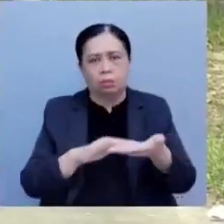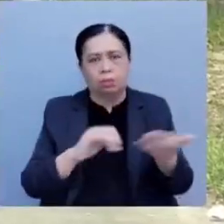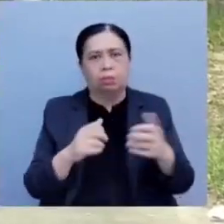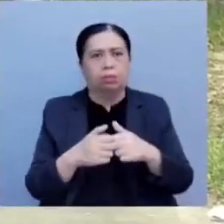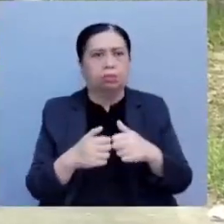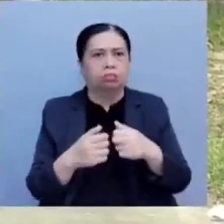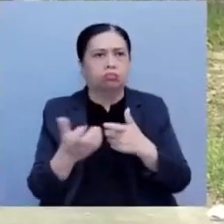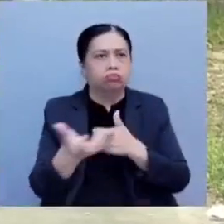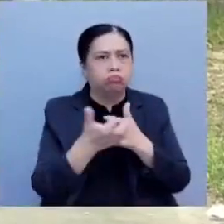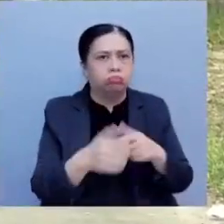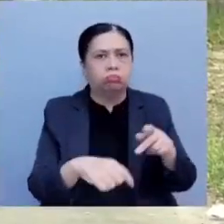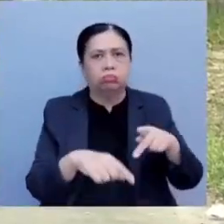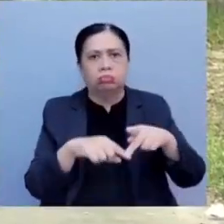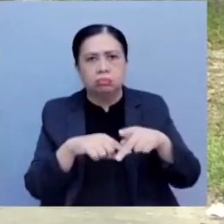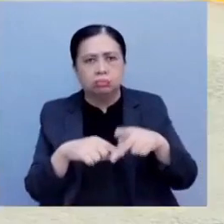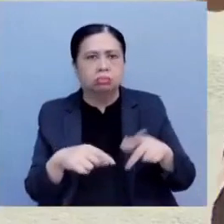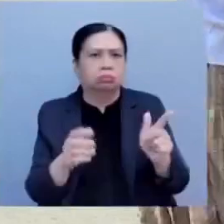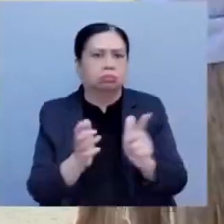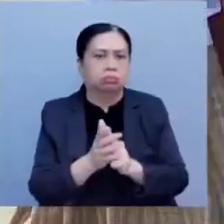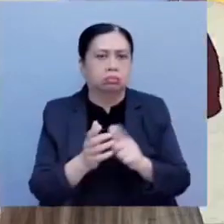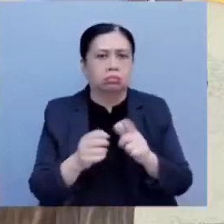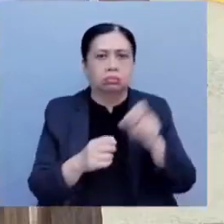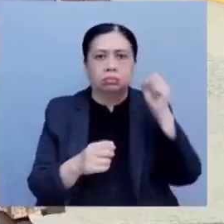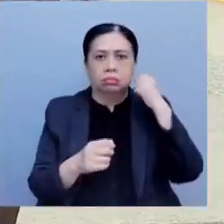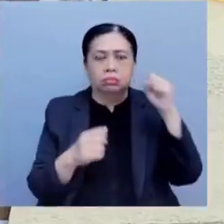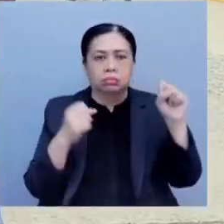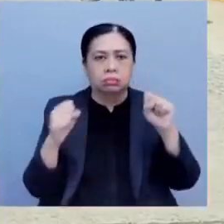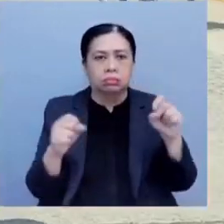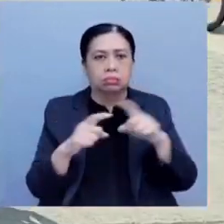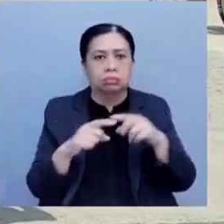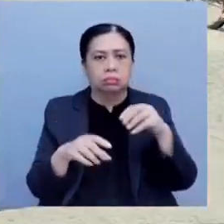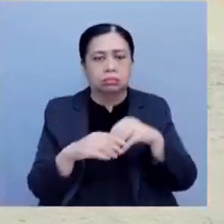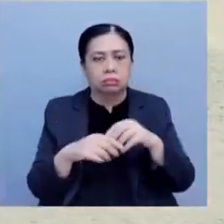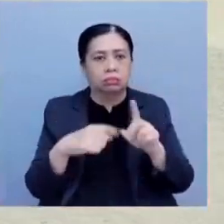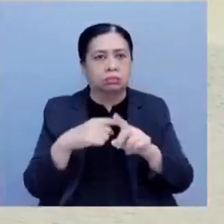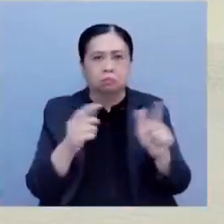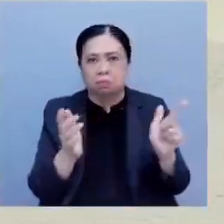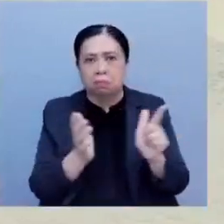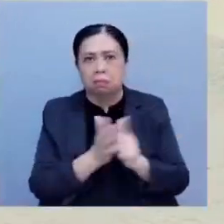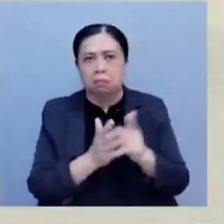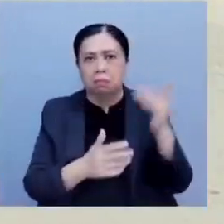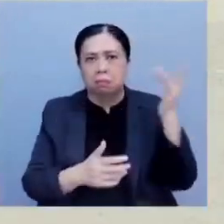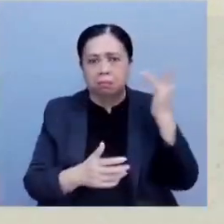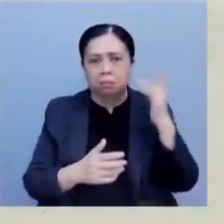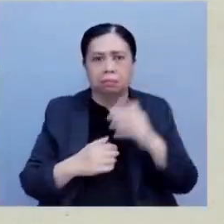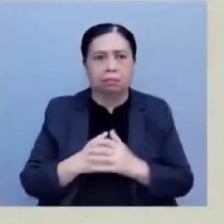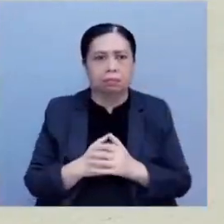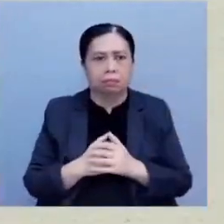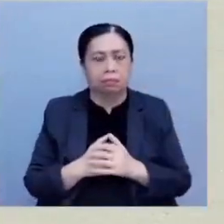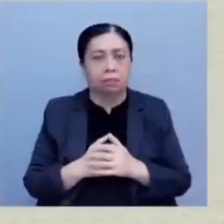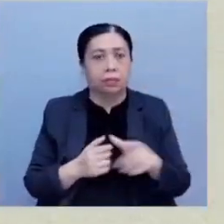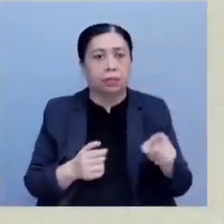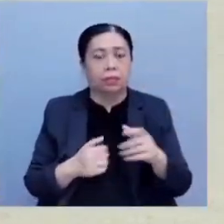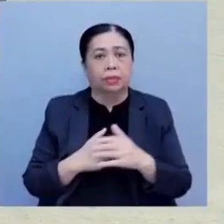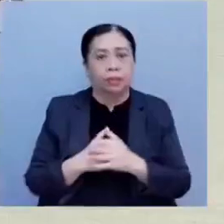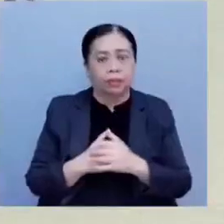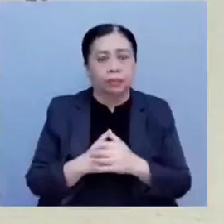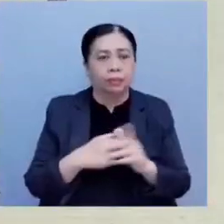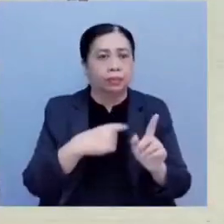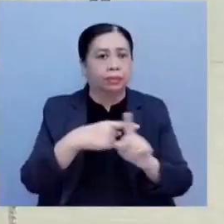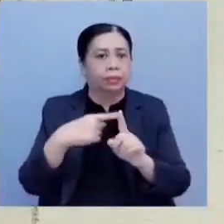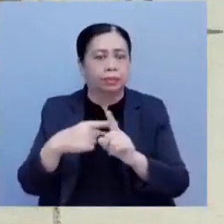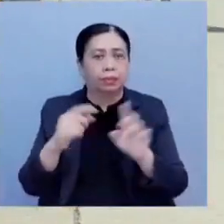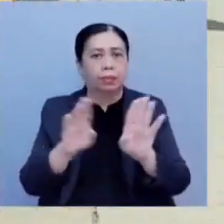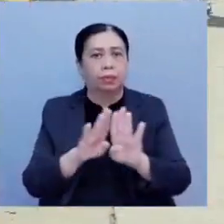and knives. The use of sound systems inside the cemetery will also be strictly prohibited. The main gates of the cemetery will be open